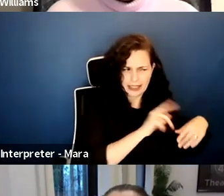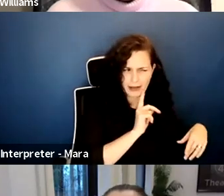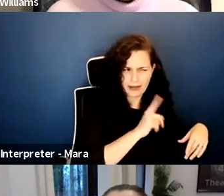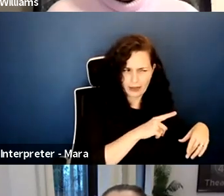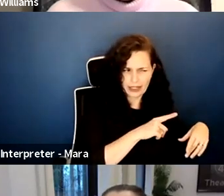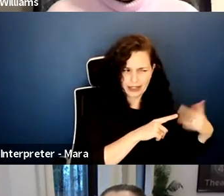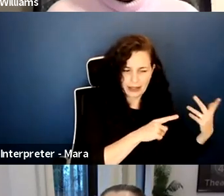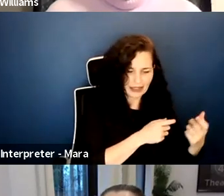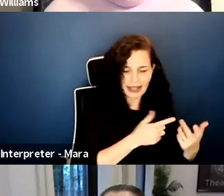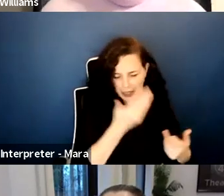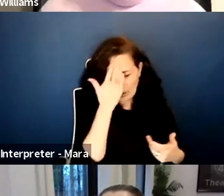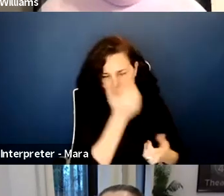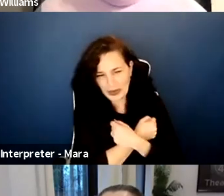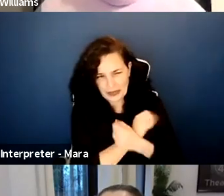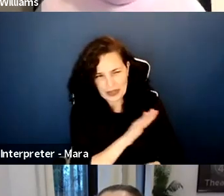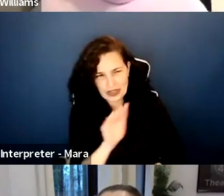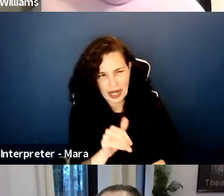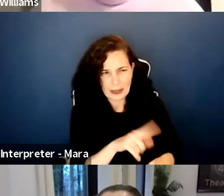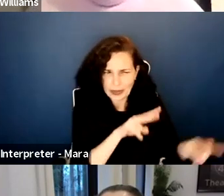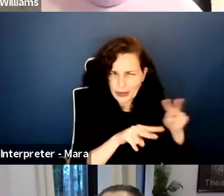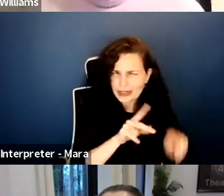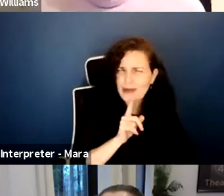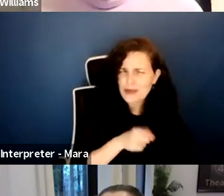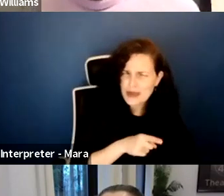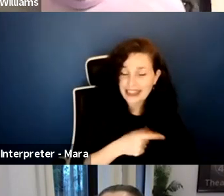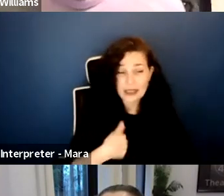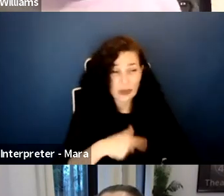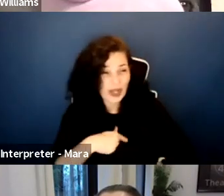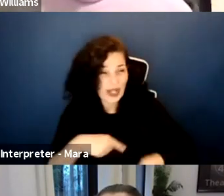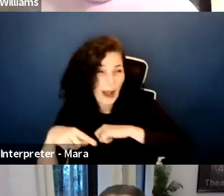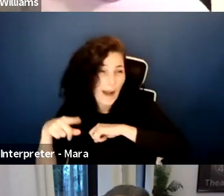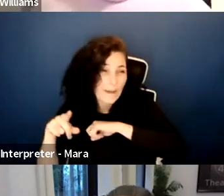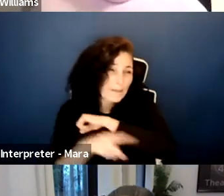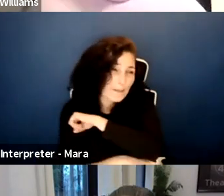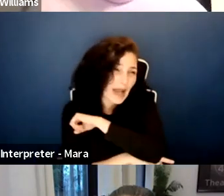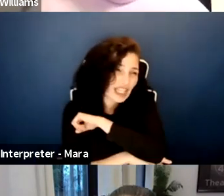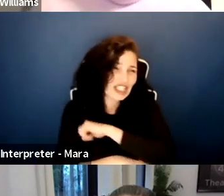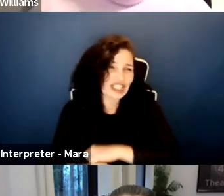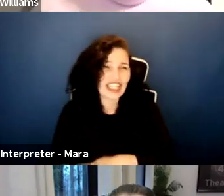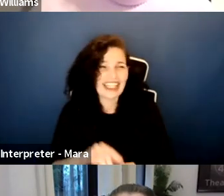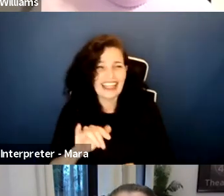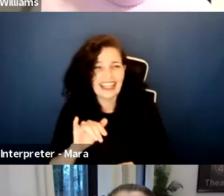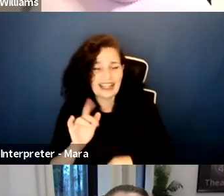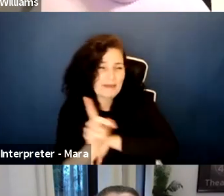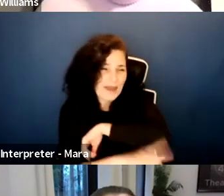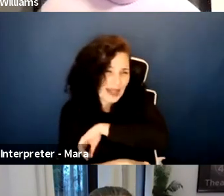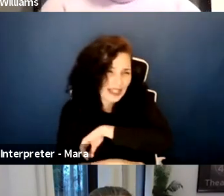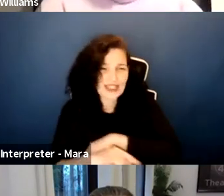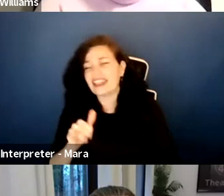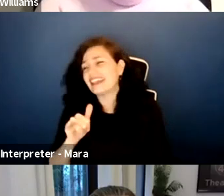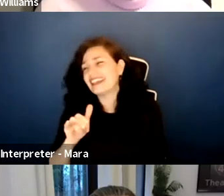managers for not telling us the truth, but we won't punish the human being that loves their child. Do you know what I mean?